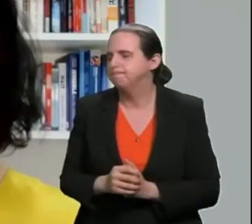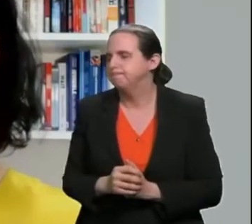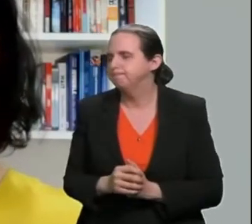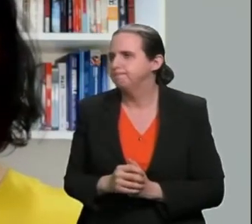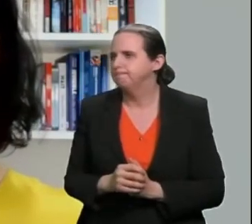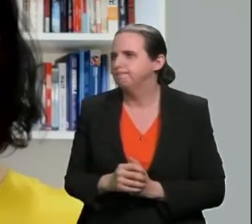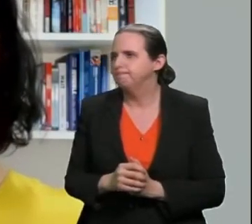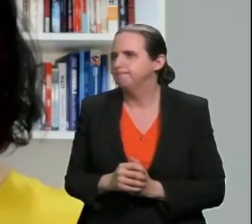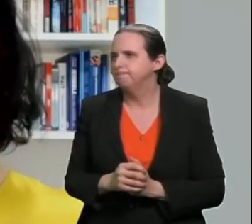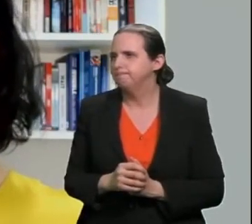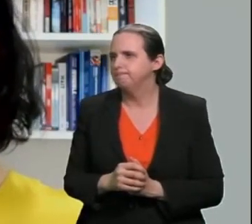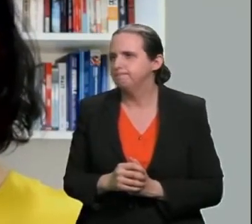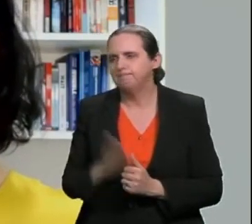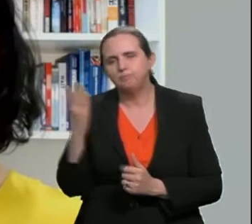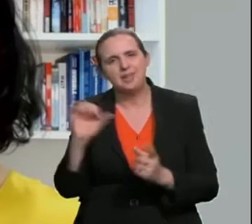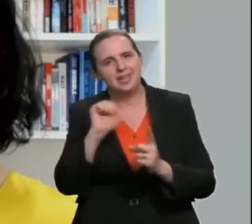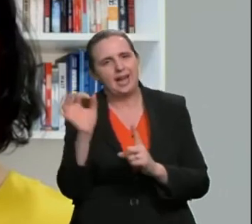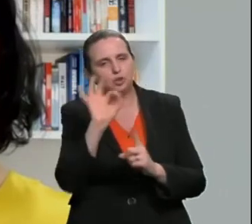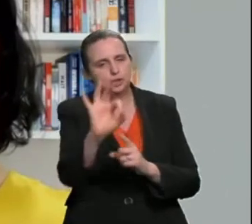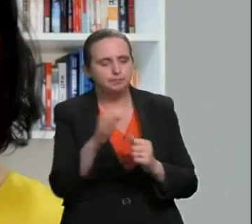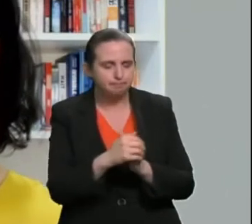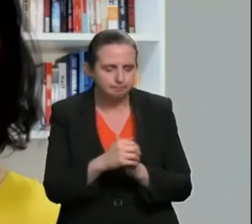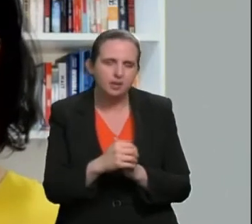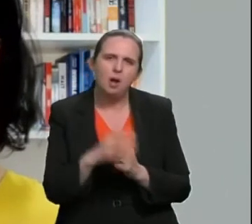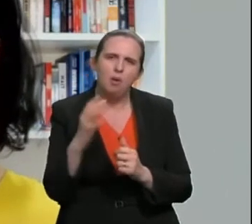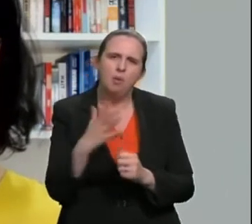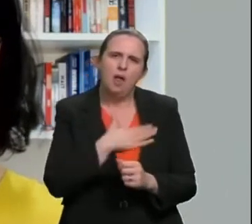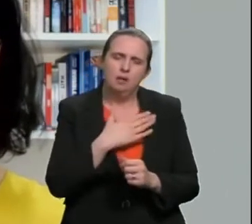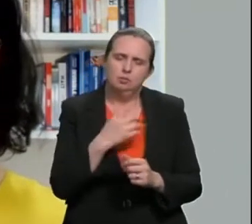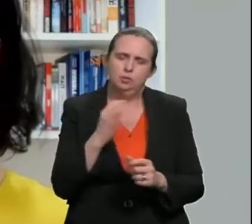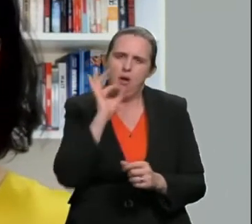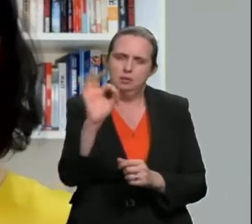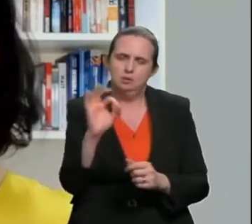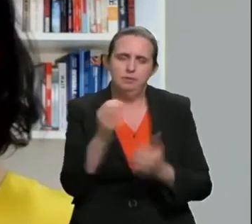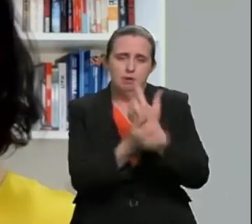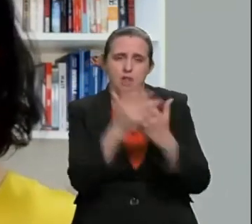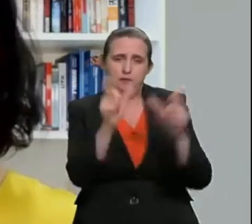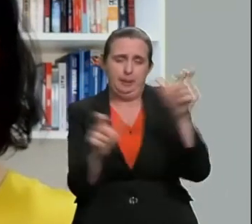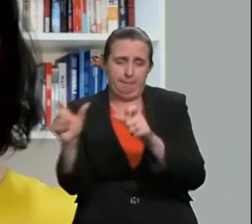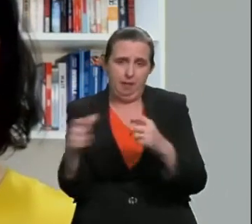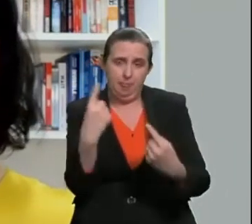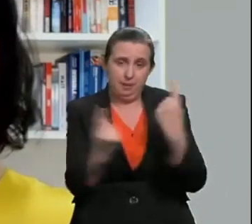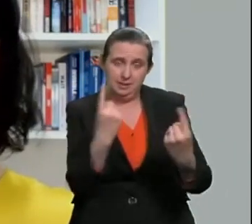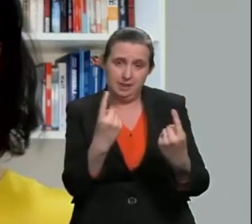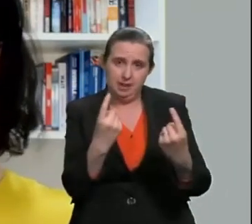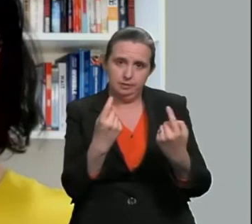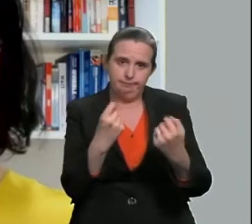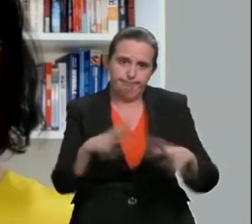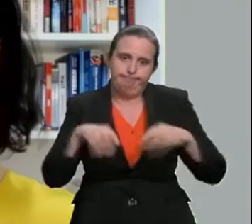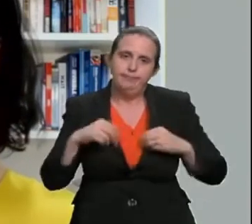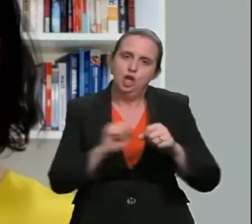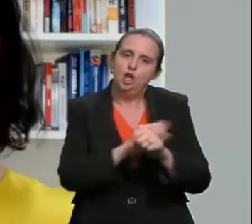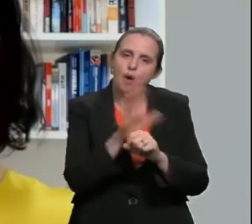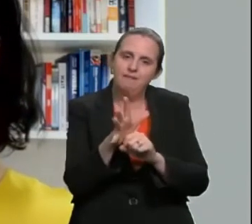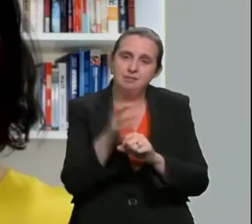up to 400,000 people are living with the debilitating effects of long COVID, and some of these are NHS heroes who caught COVID in